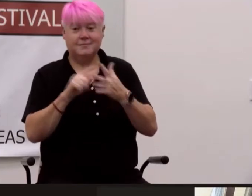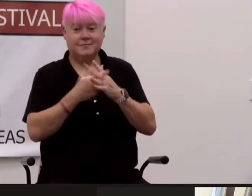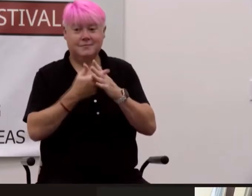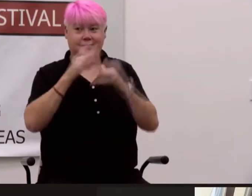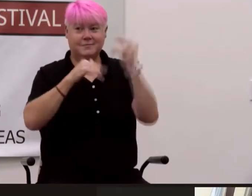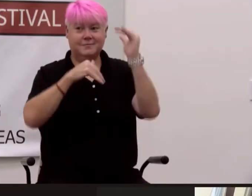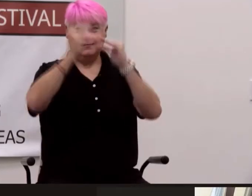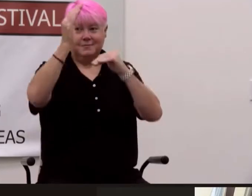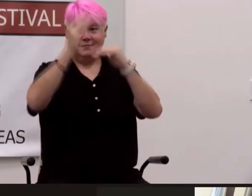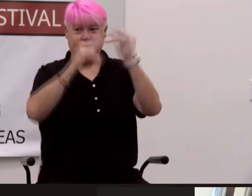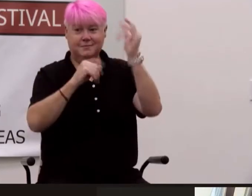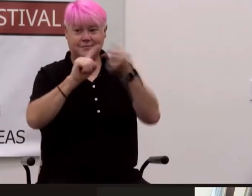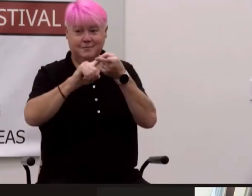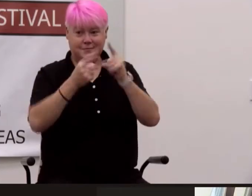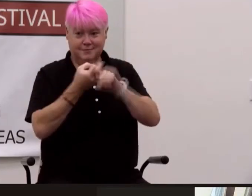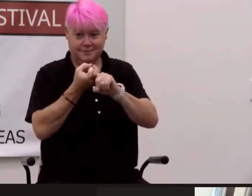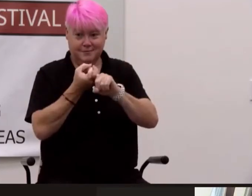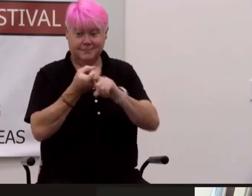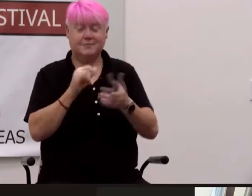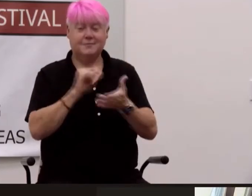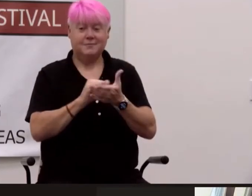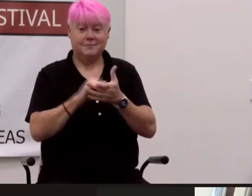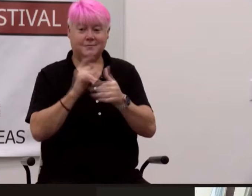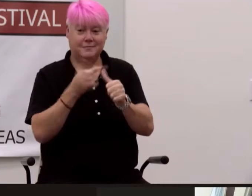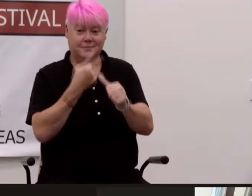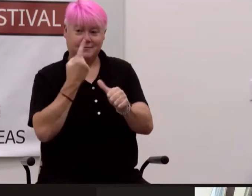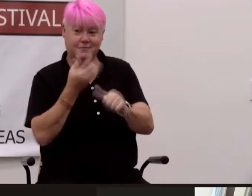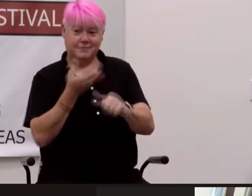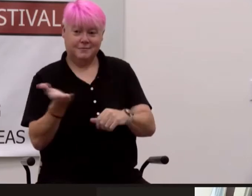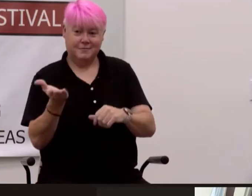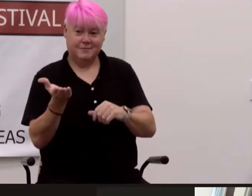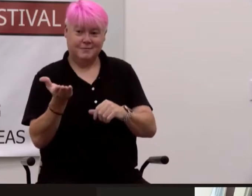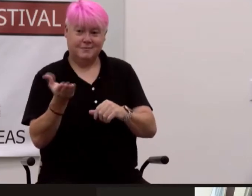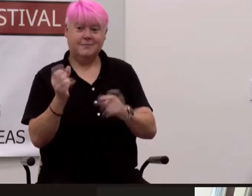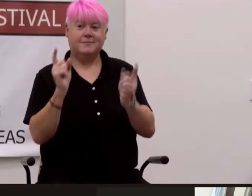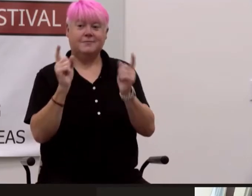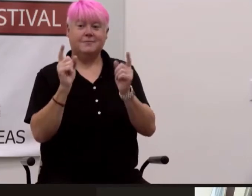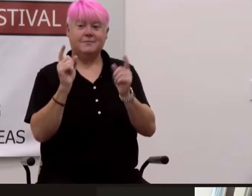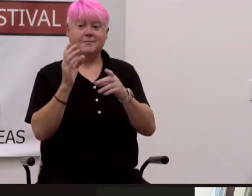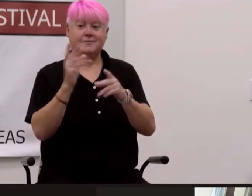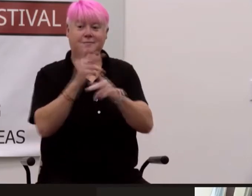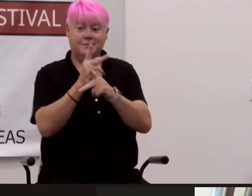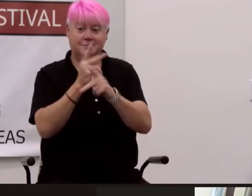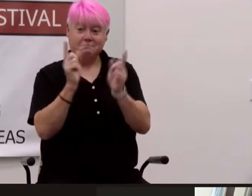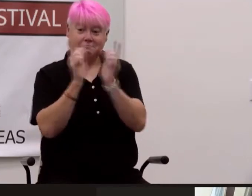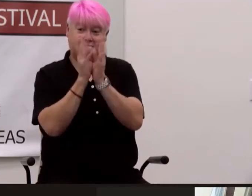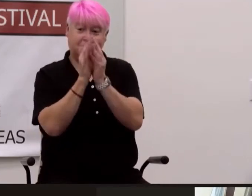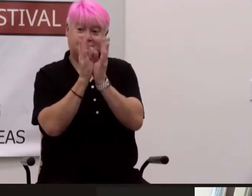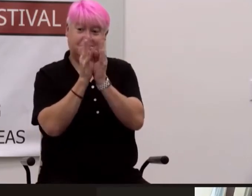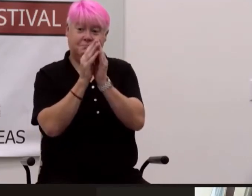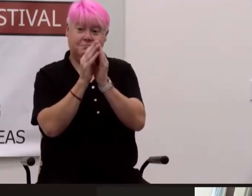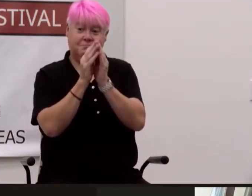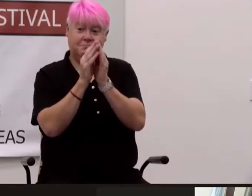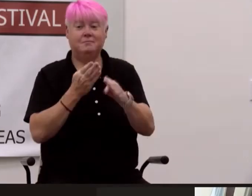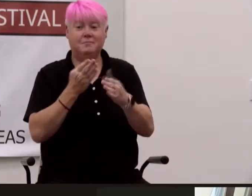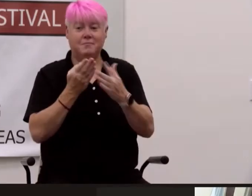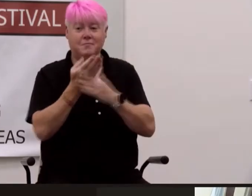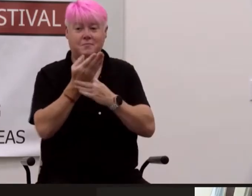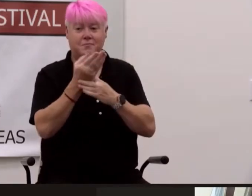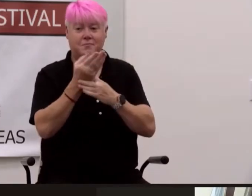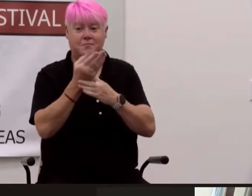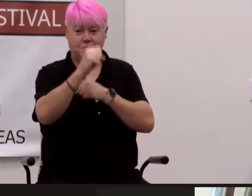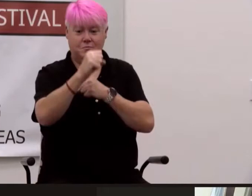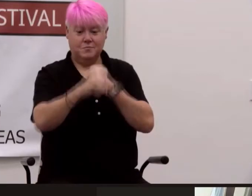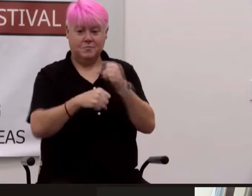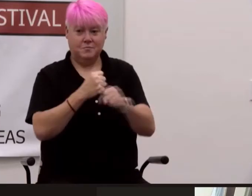I think that was probably the first thing we did, is we kept meeting regularly over about a year and a half and just got to know